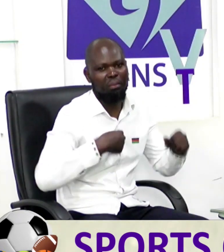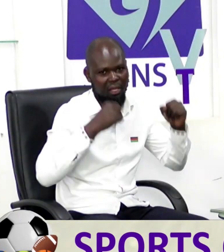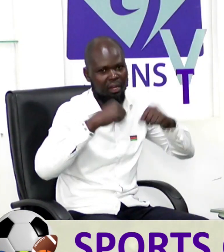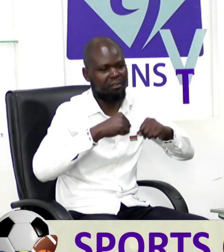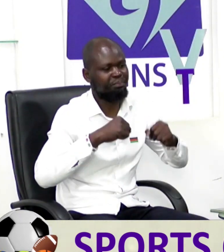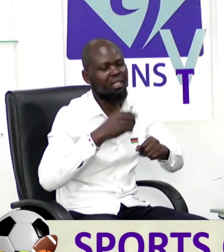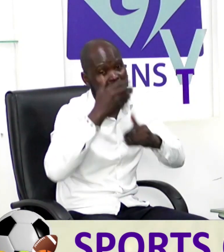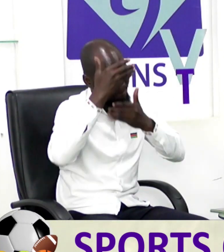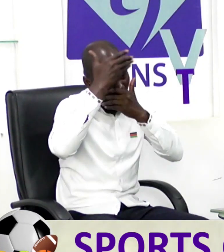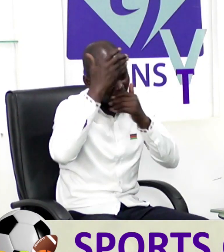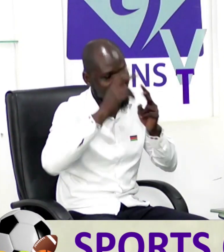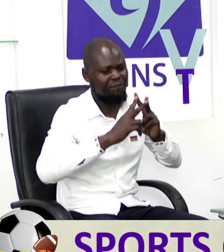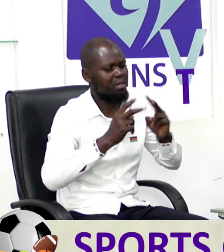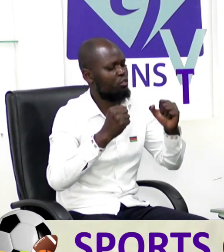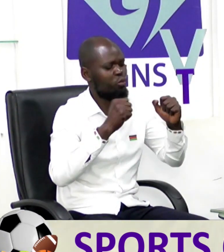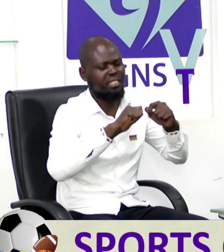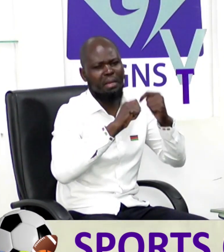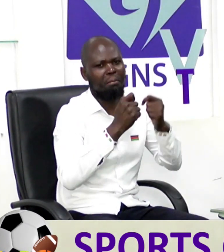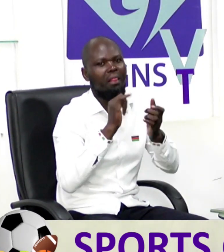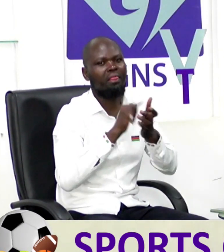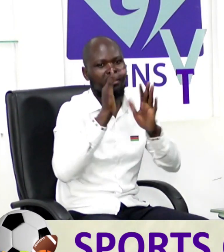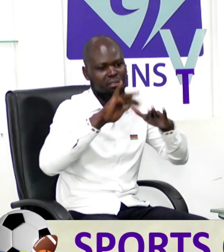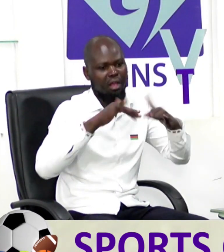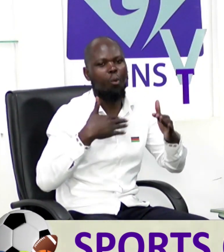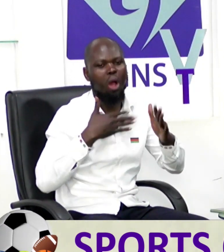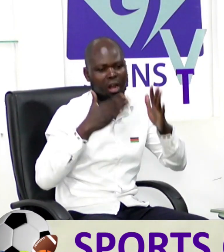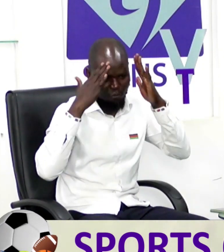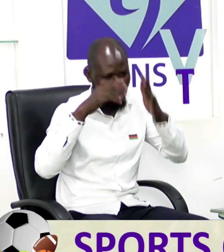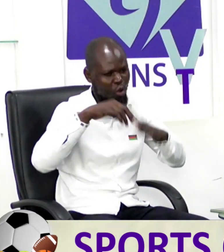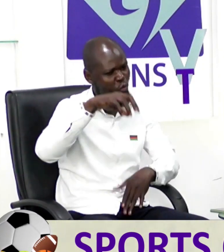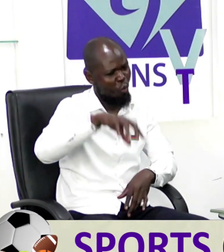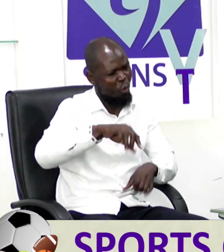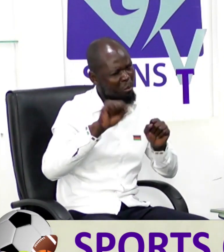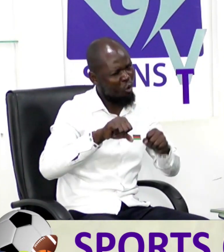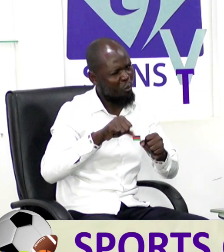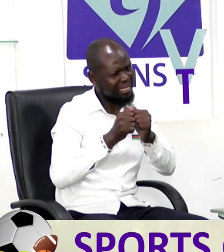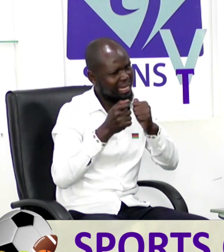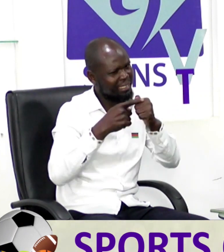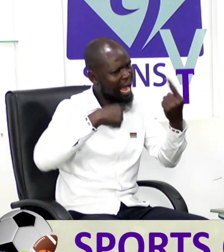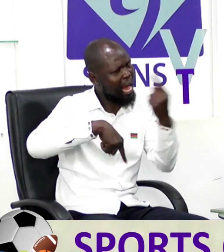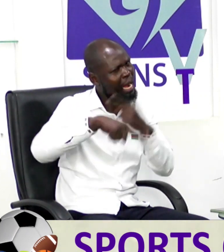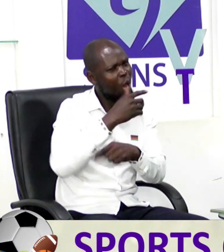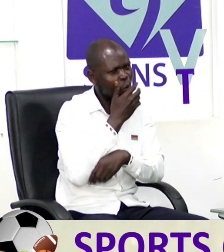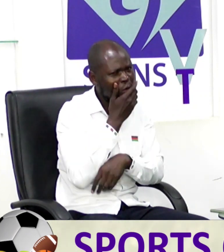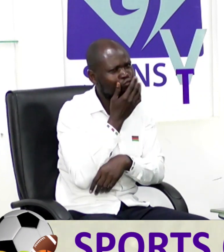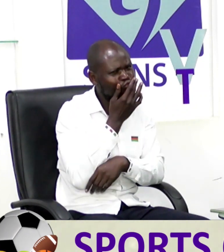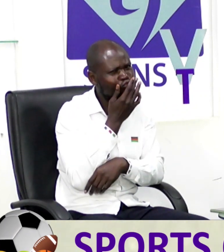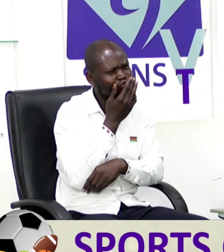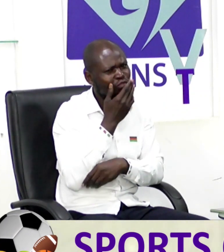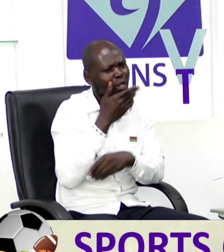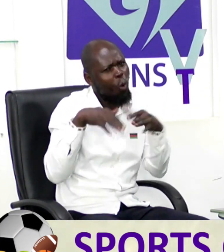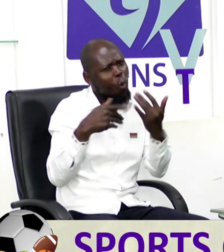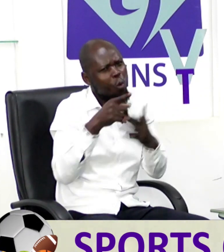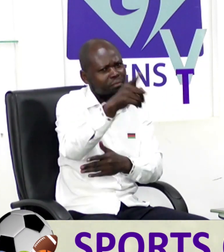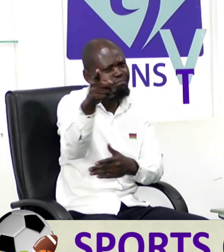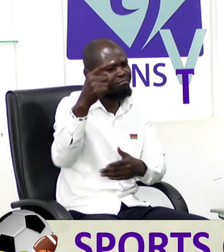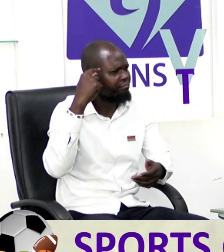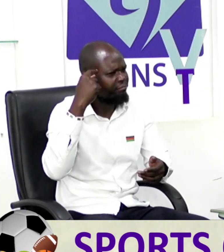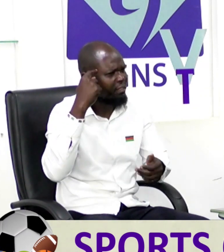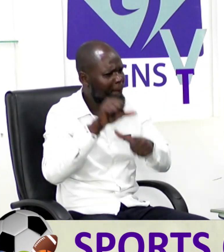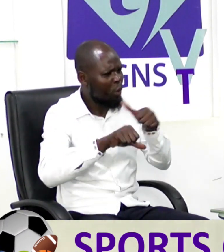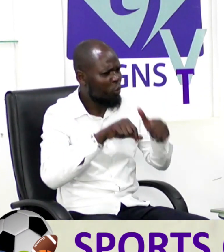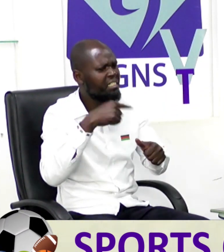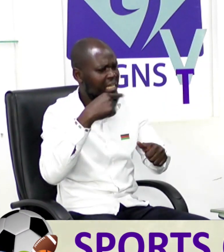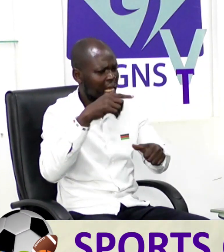Oh, I agree with you because Morocco is a very strong team, and that is how we are focusing on Morocco and